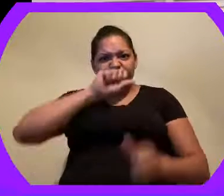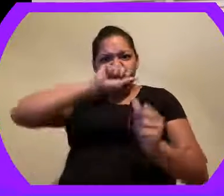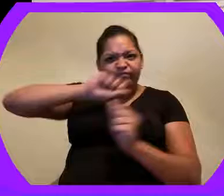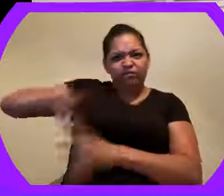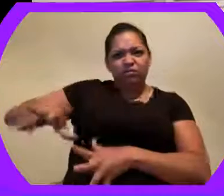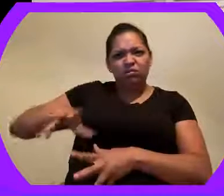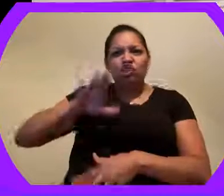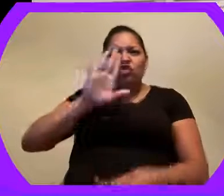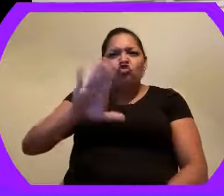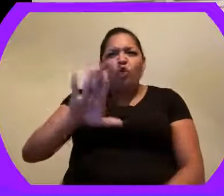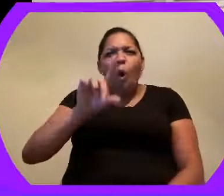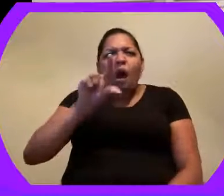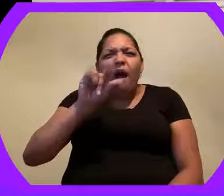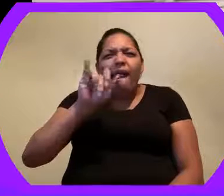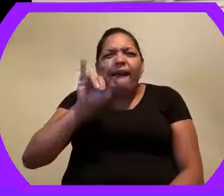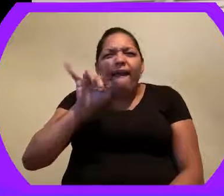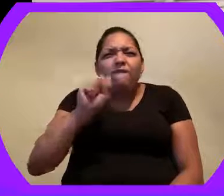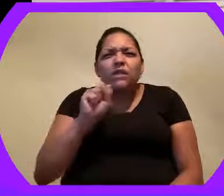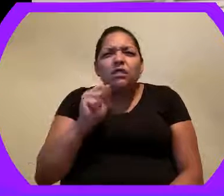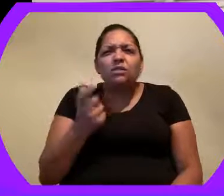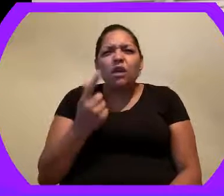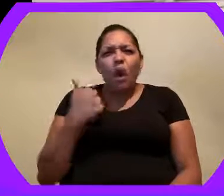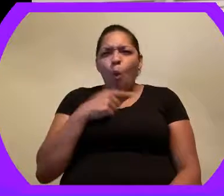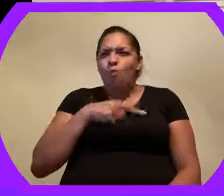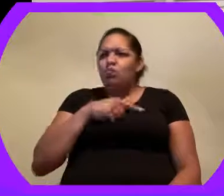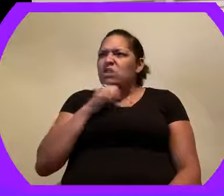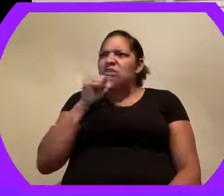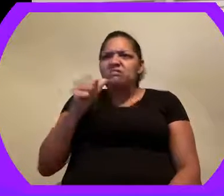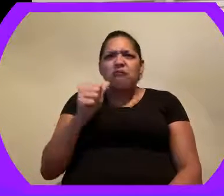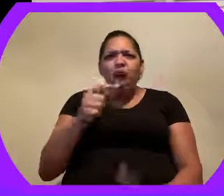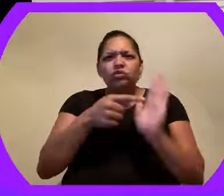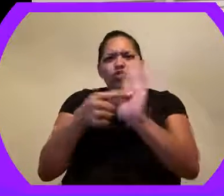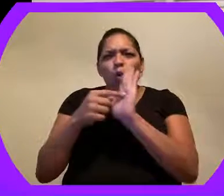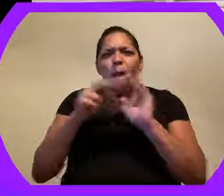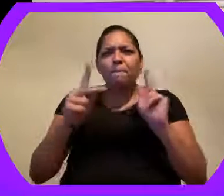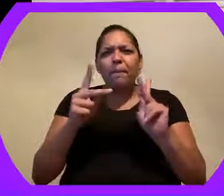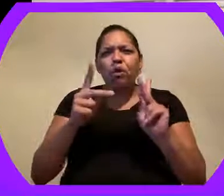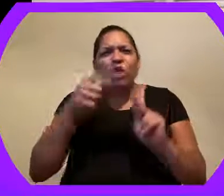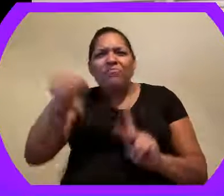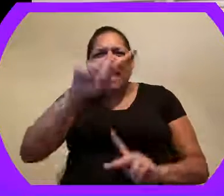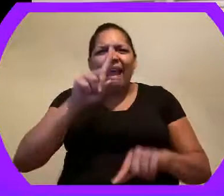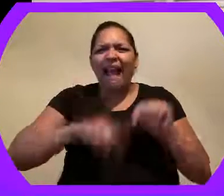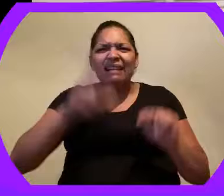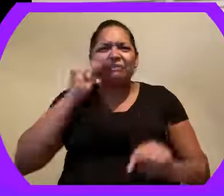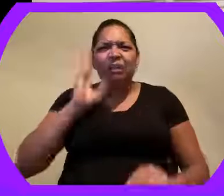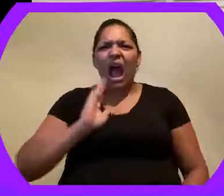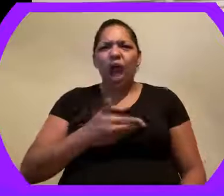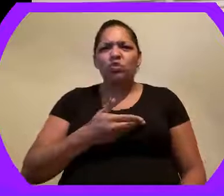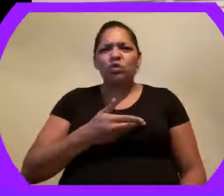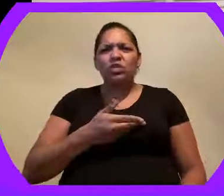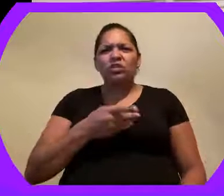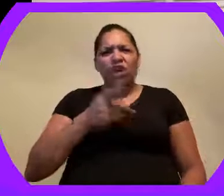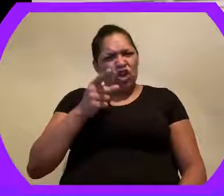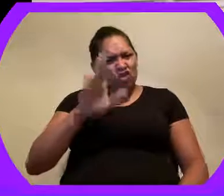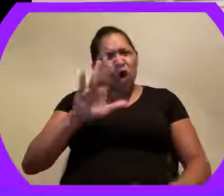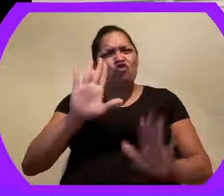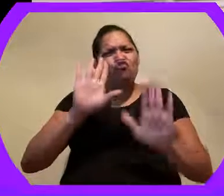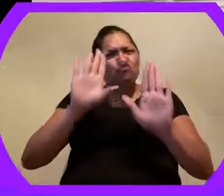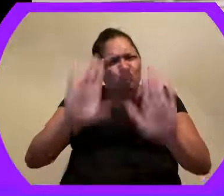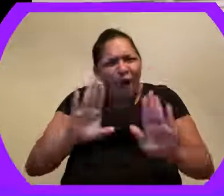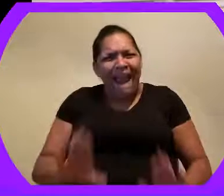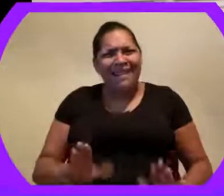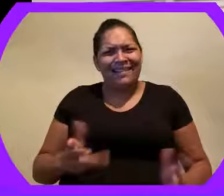doing those gifts a disservice. We're doing those we love a disservice who don't get to experience our gifts. Step into